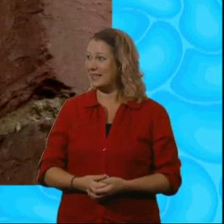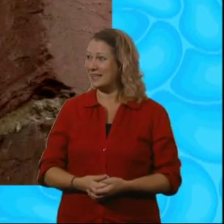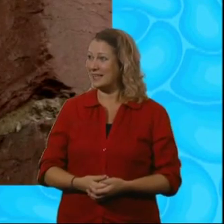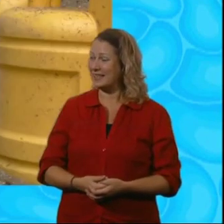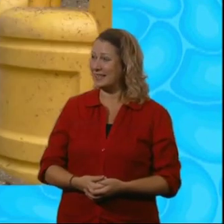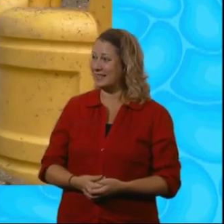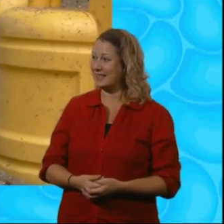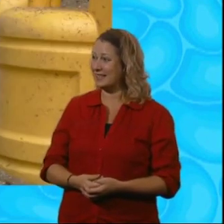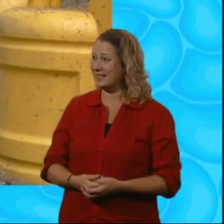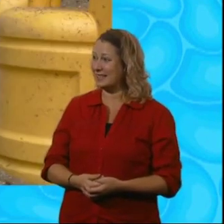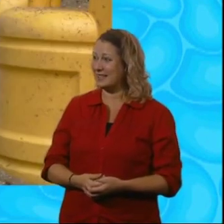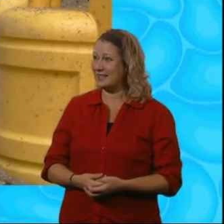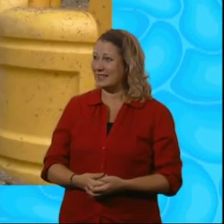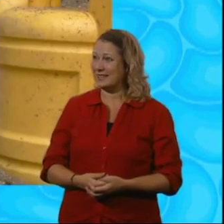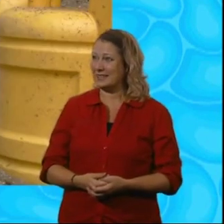Wahey!